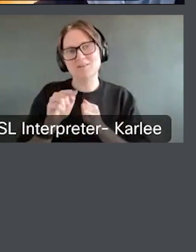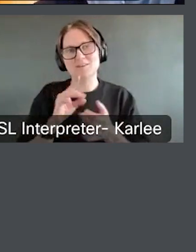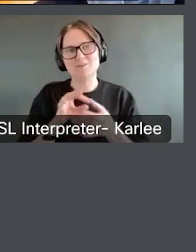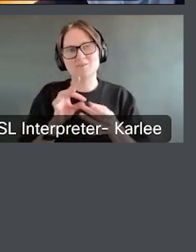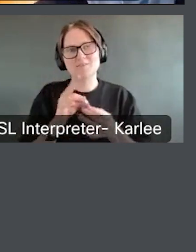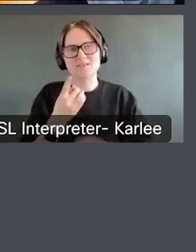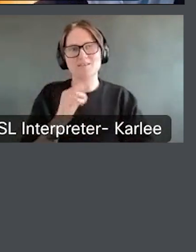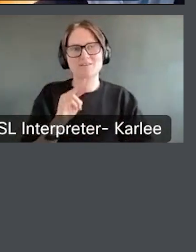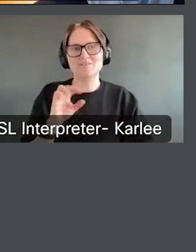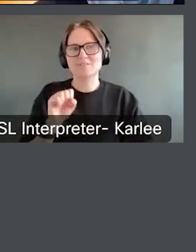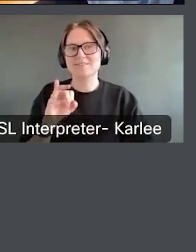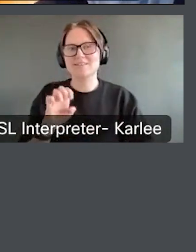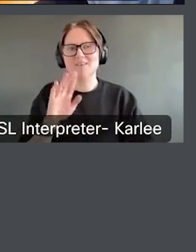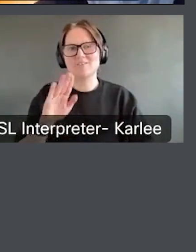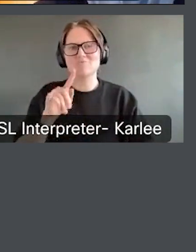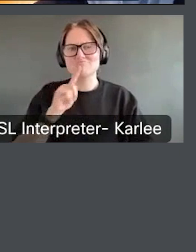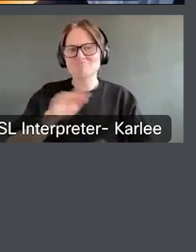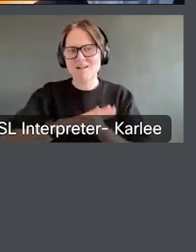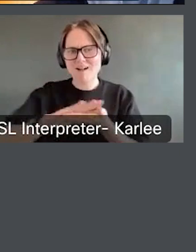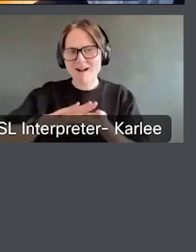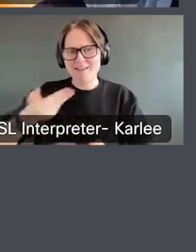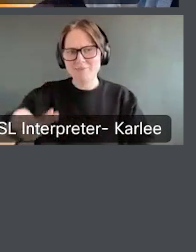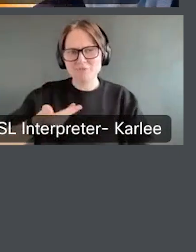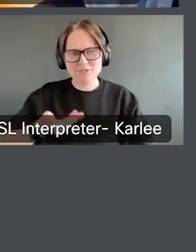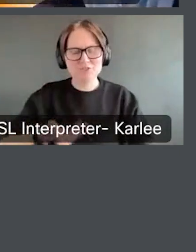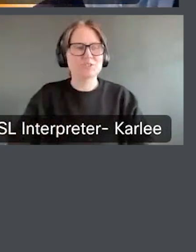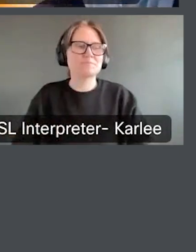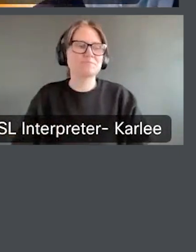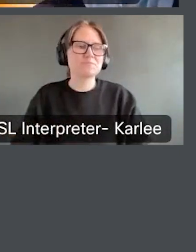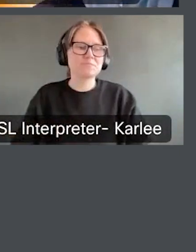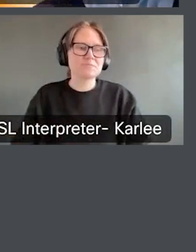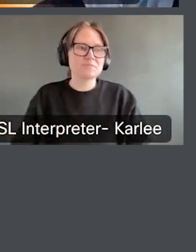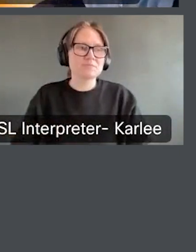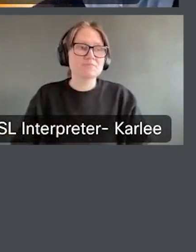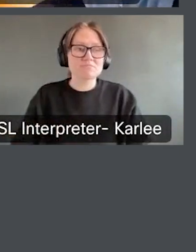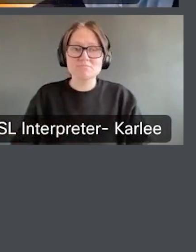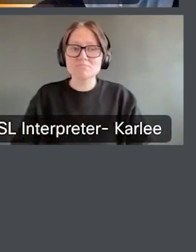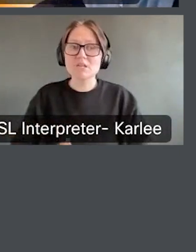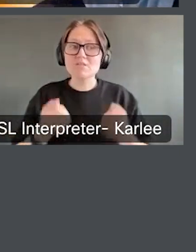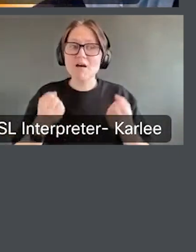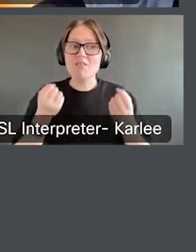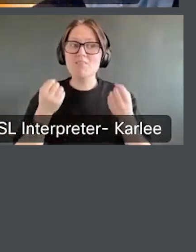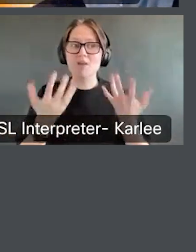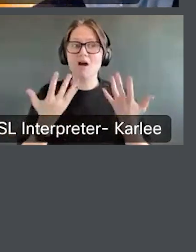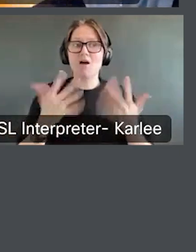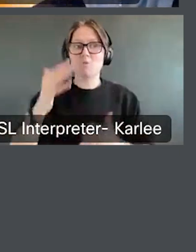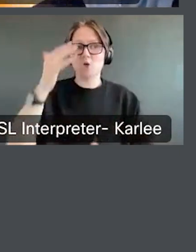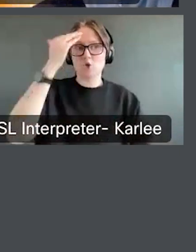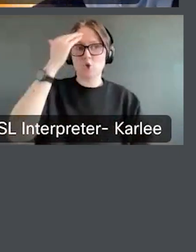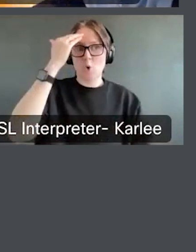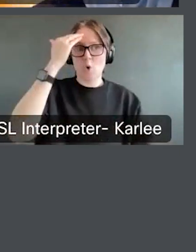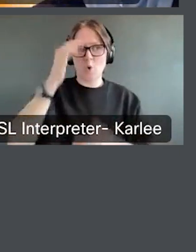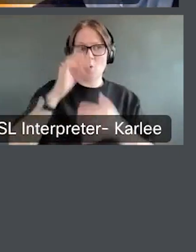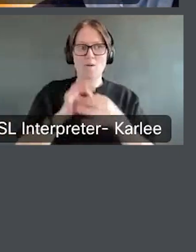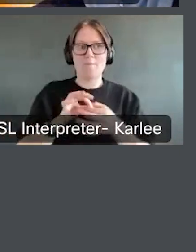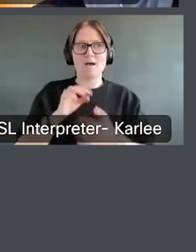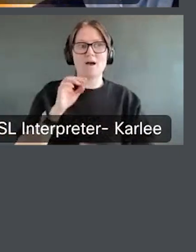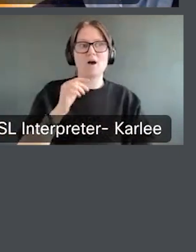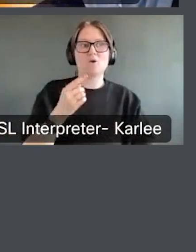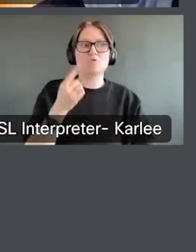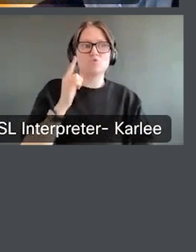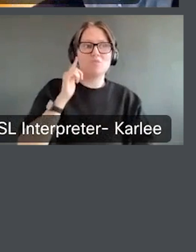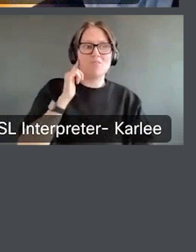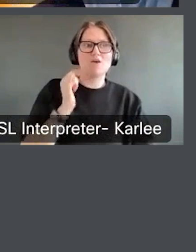kind introduction. There's a lot we know about unilateral hearing loss that we have come up with over the